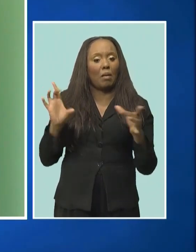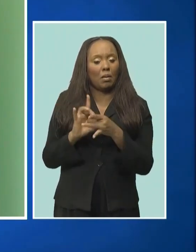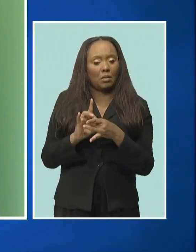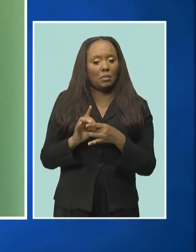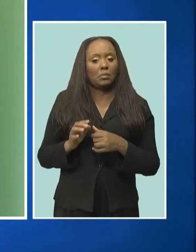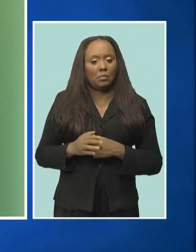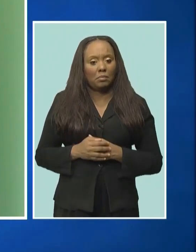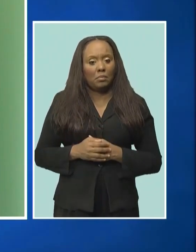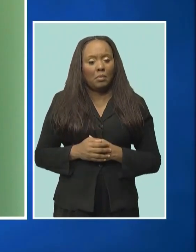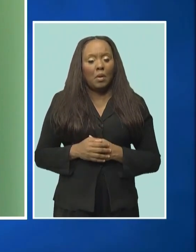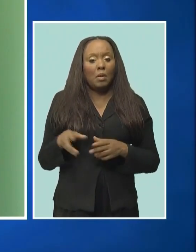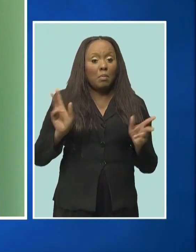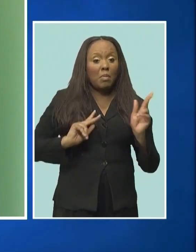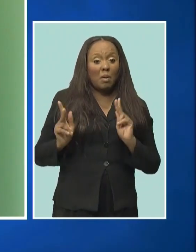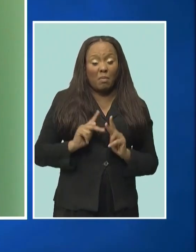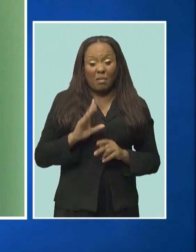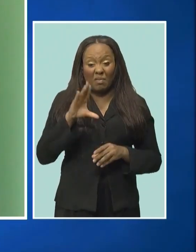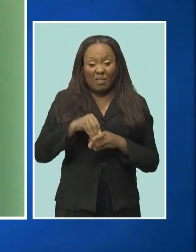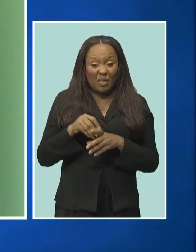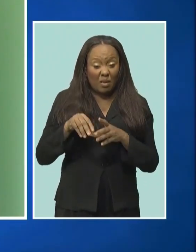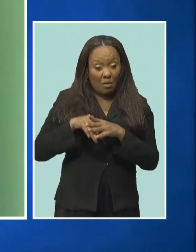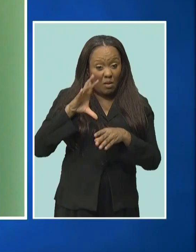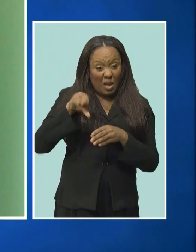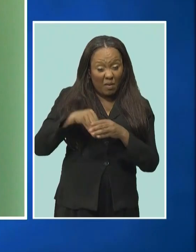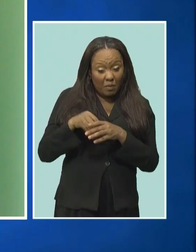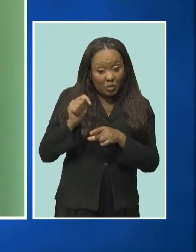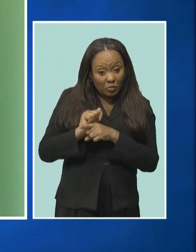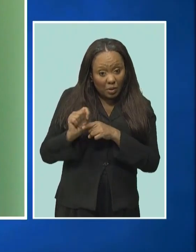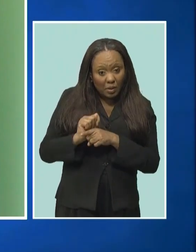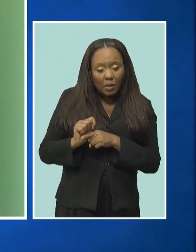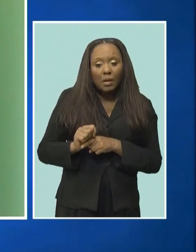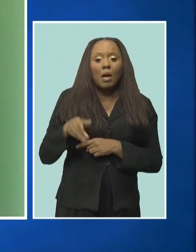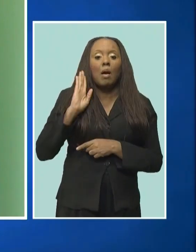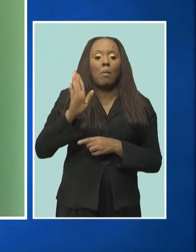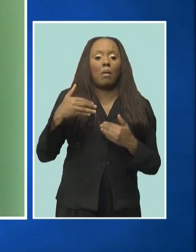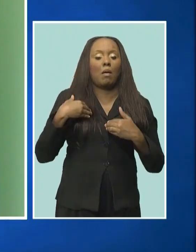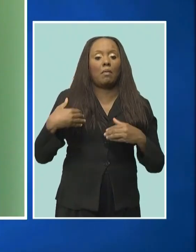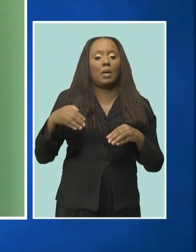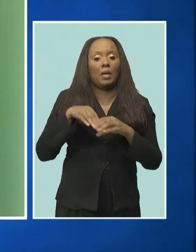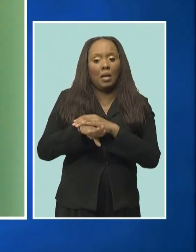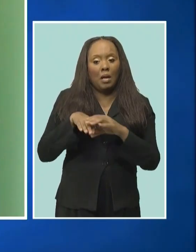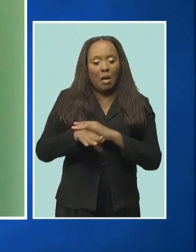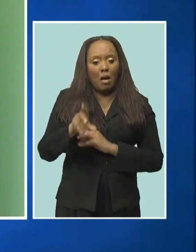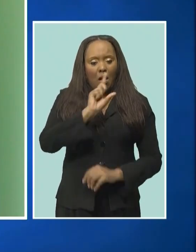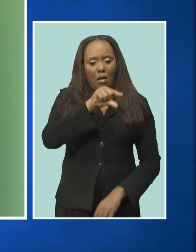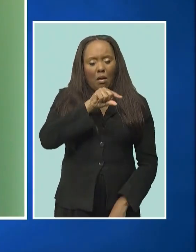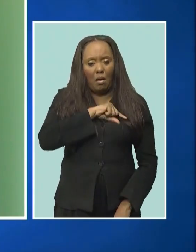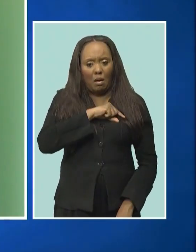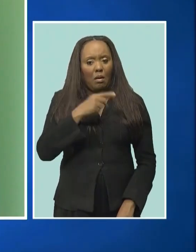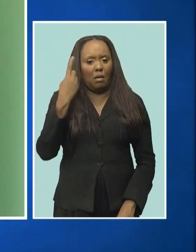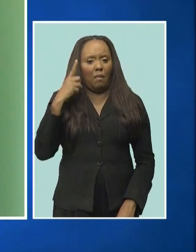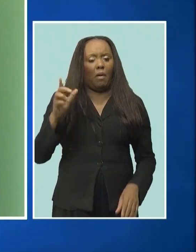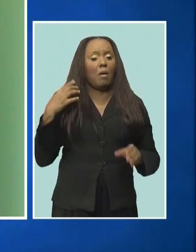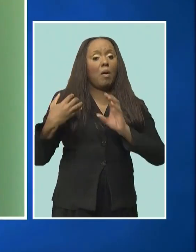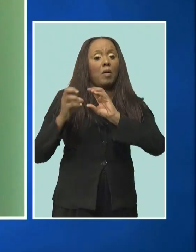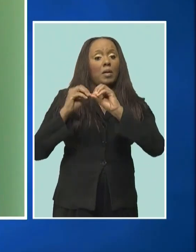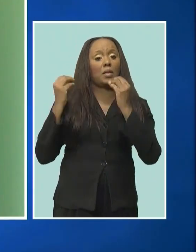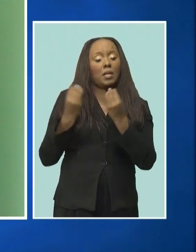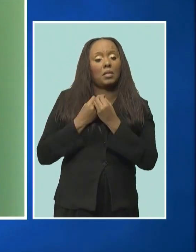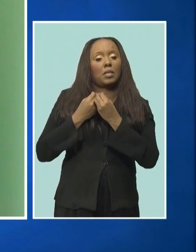in tertiary education and training can be assured that they have access to a qualification from an organization that is recognized